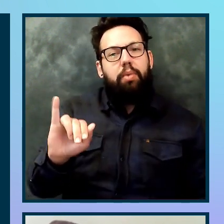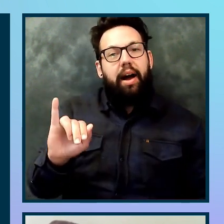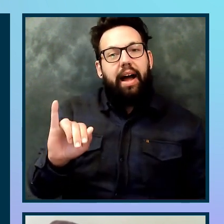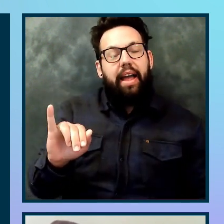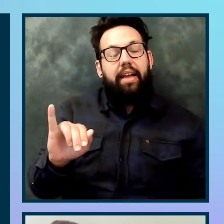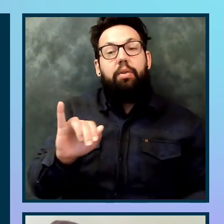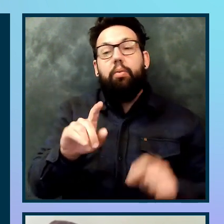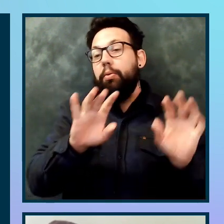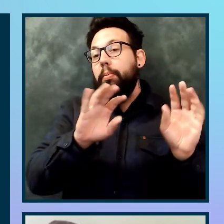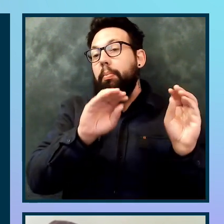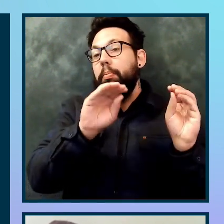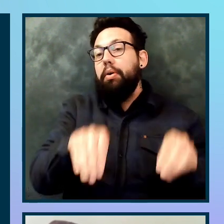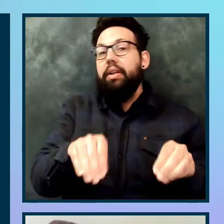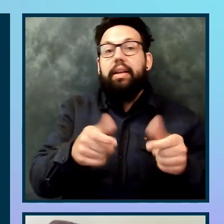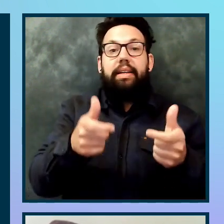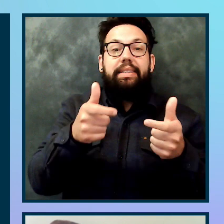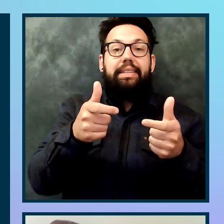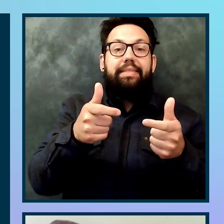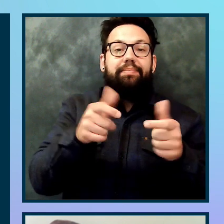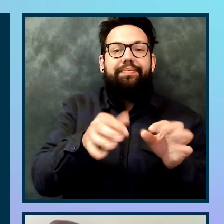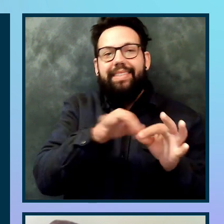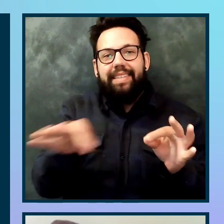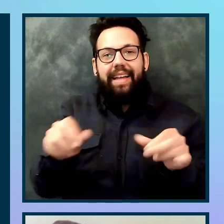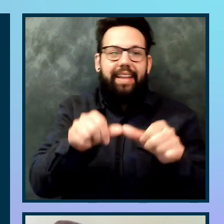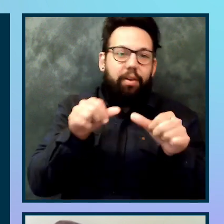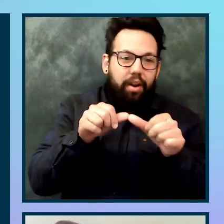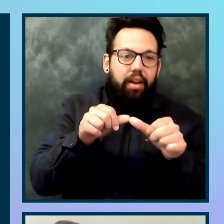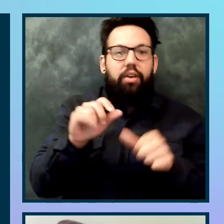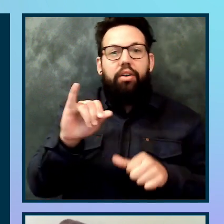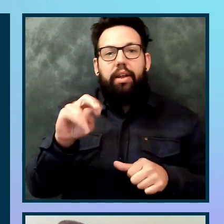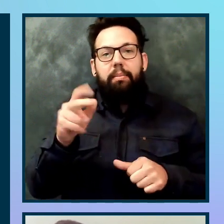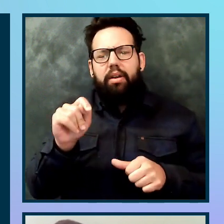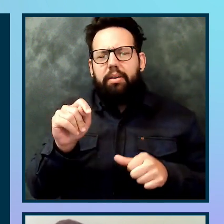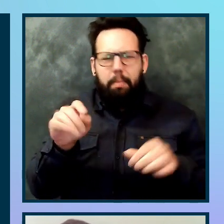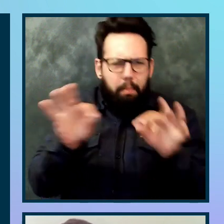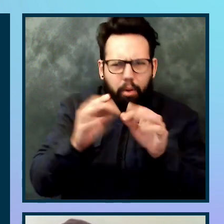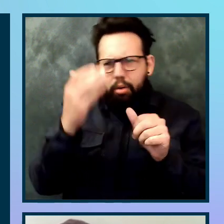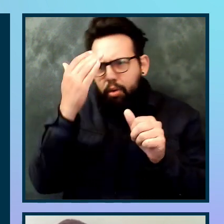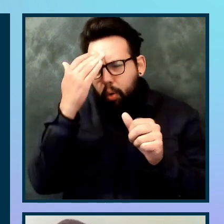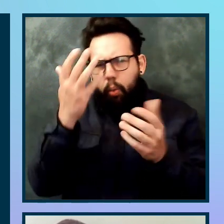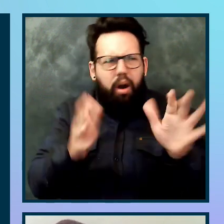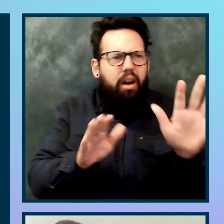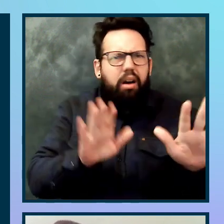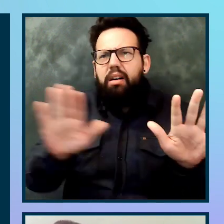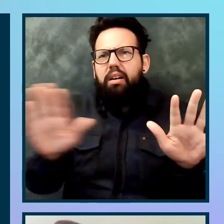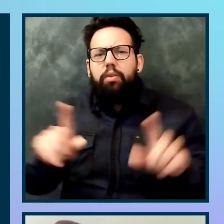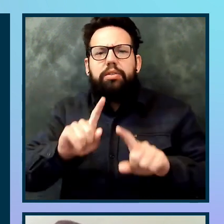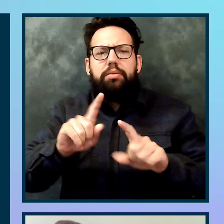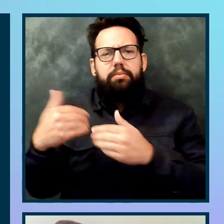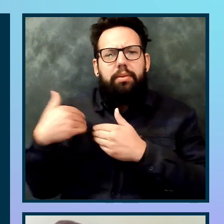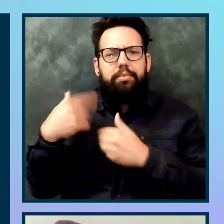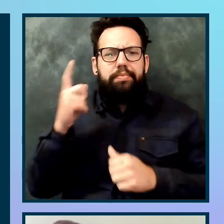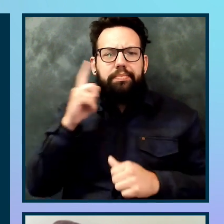an input, you want to know what that particular text area means or what it's responsible for. And so we have a label,